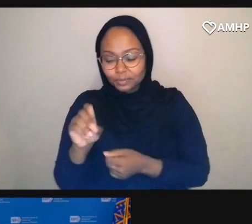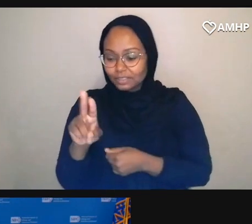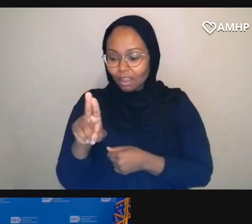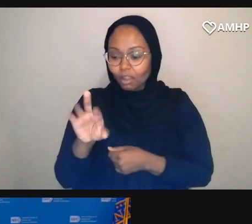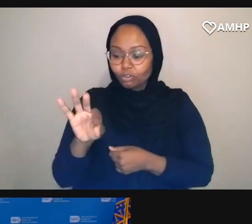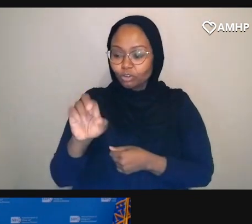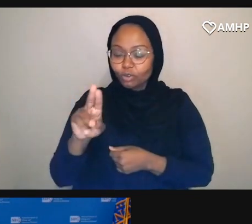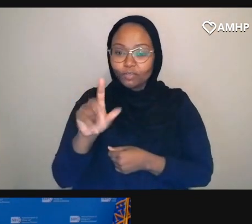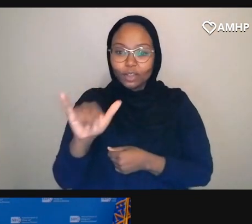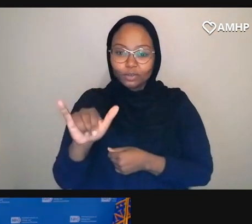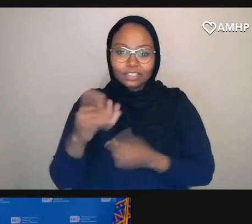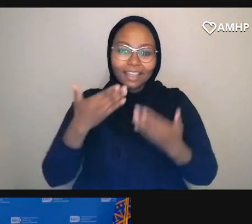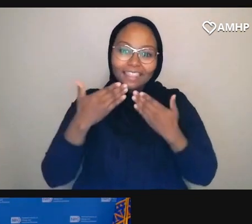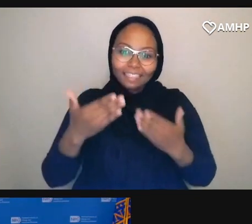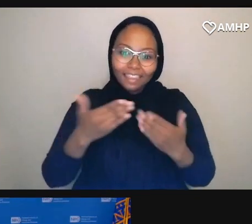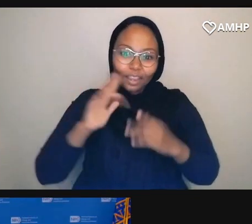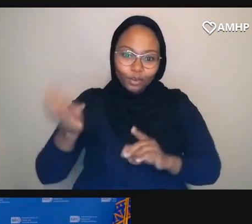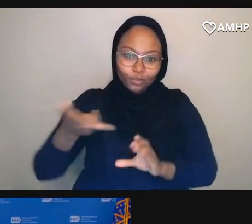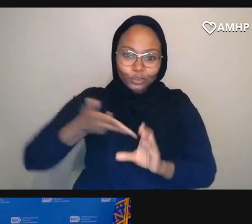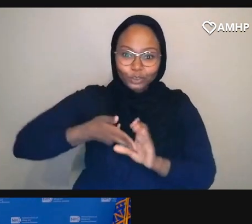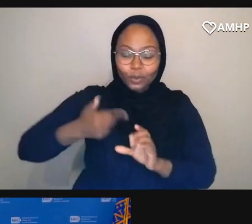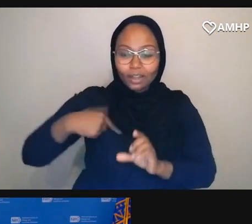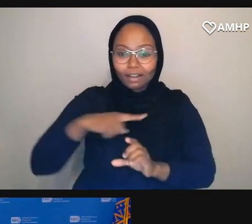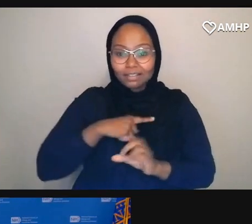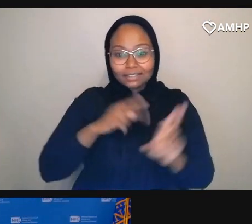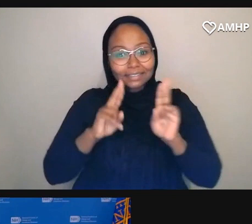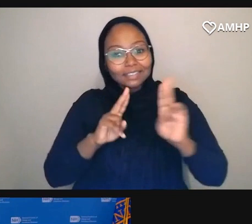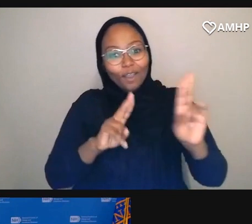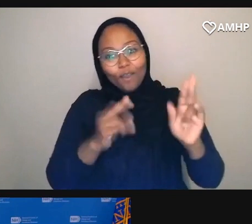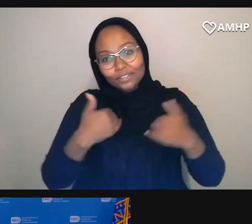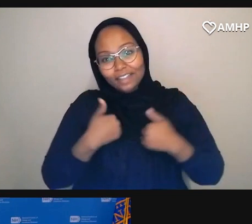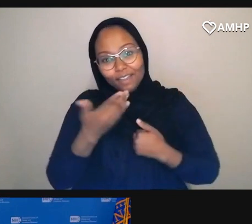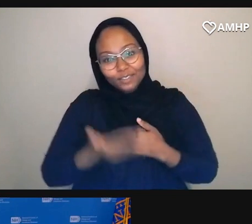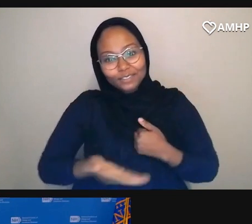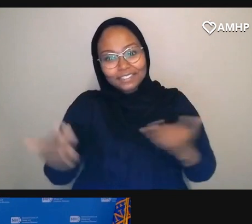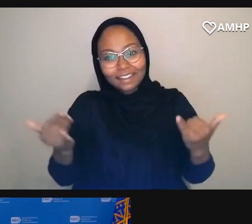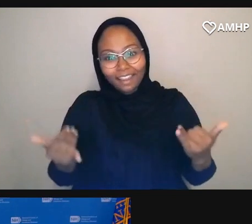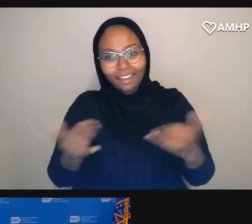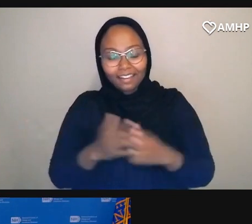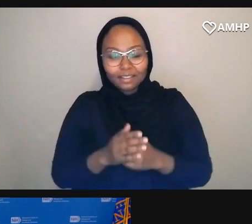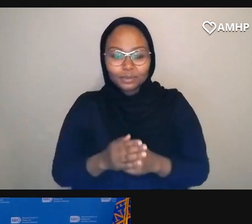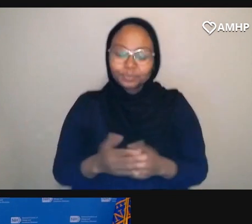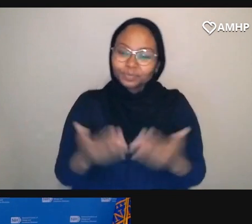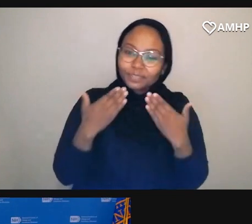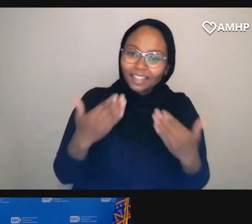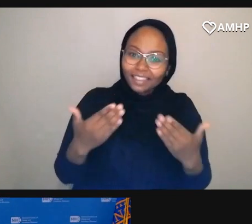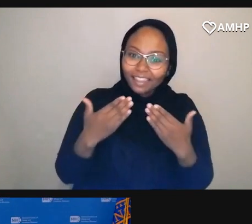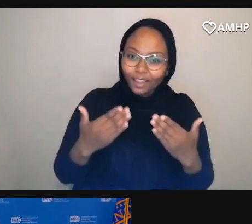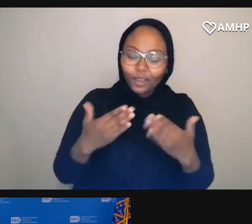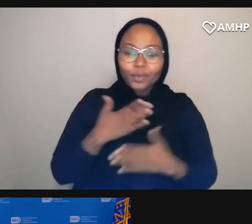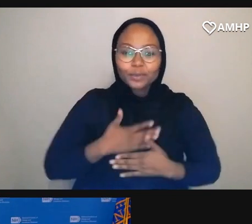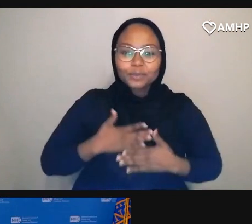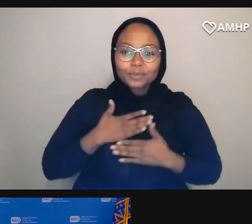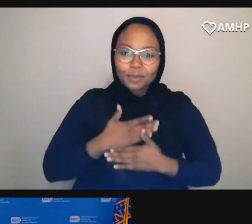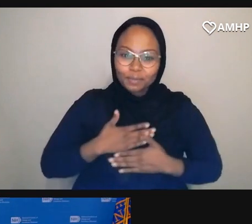for joining us. It's indeed an honor to have you join us. Thank you very much. It's a pleasure to be with you.